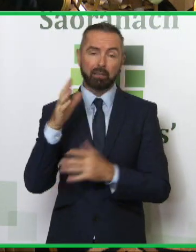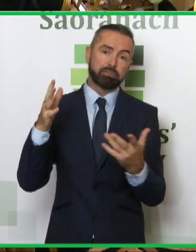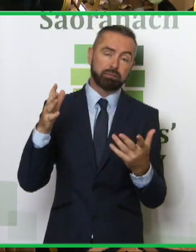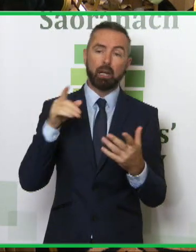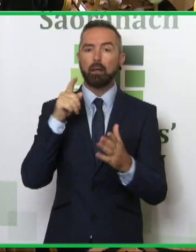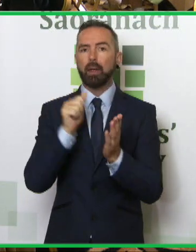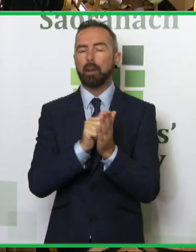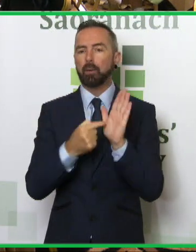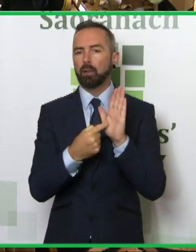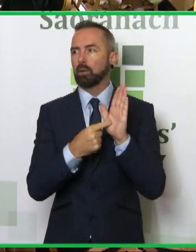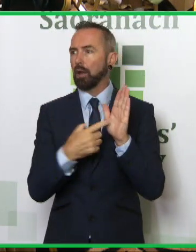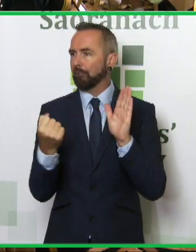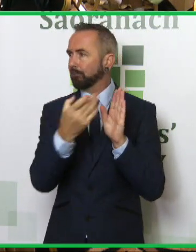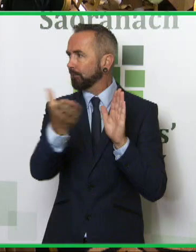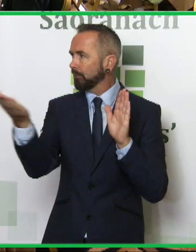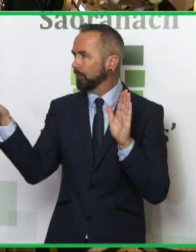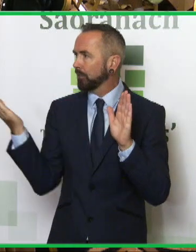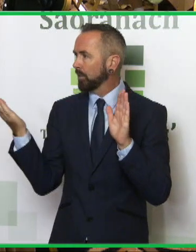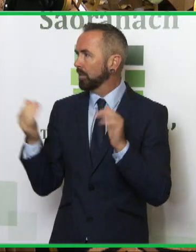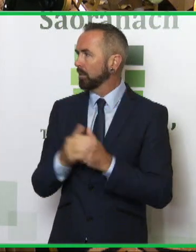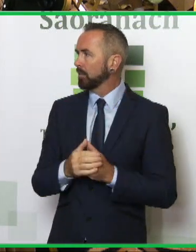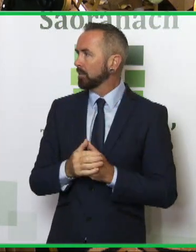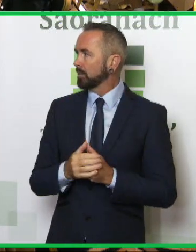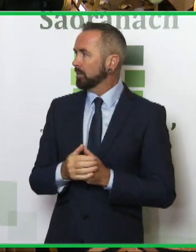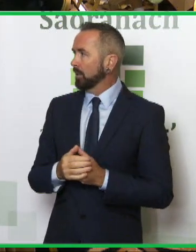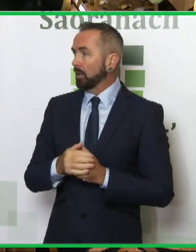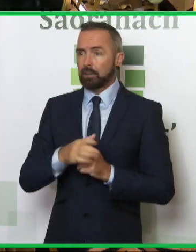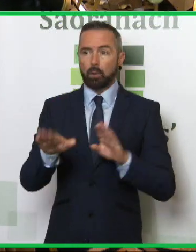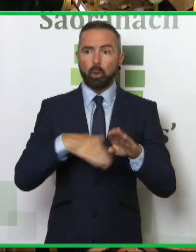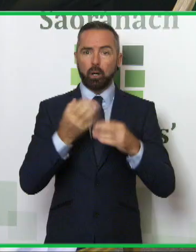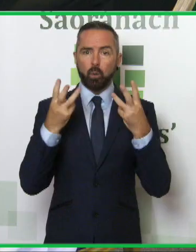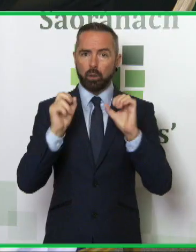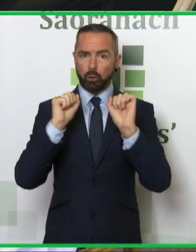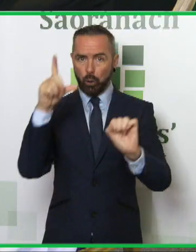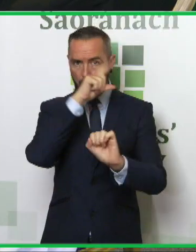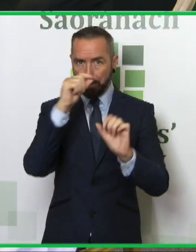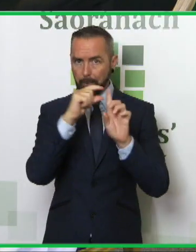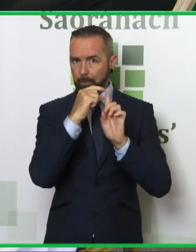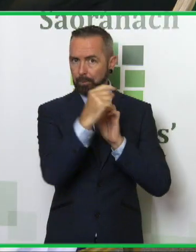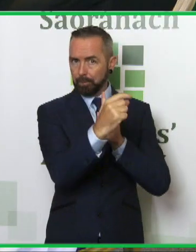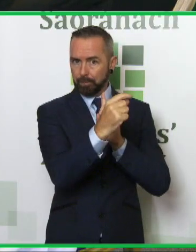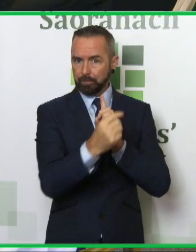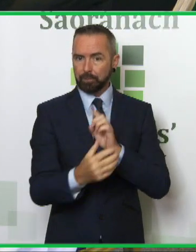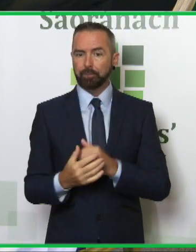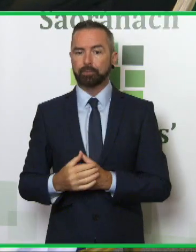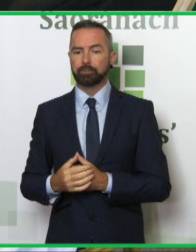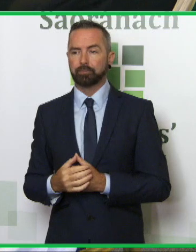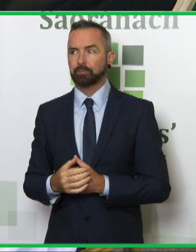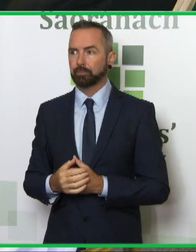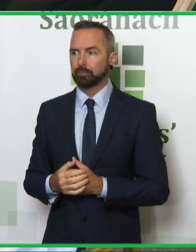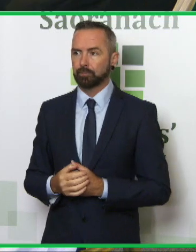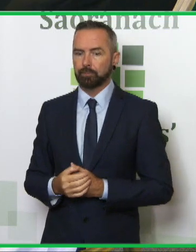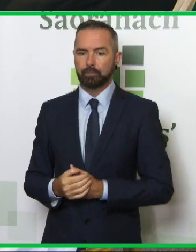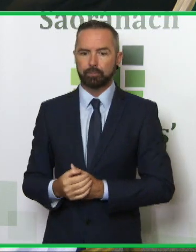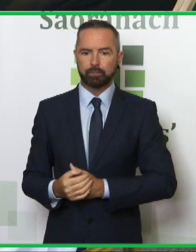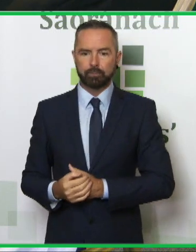this piece of paper. That's where we're asking you, please, to put your name on it if you are willing to, as Ciaran says,